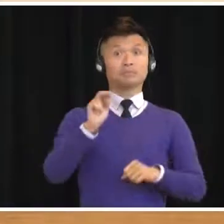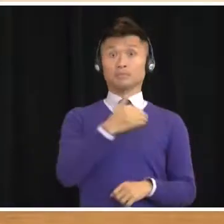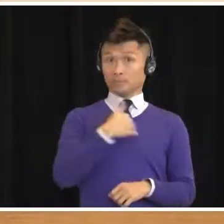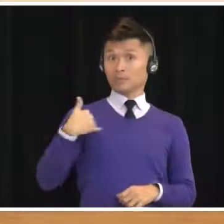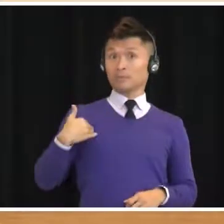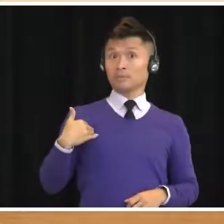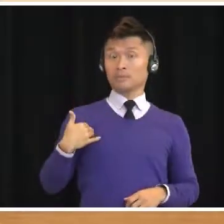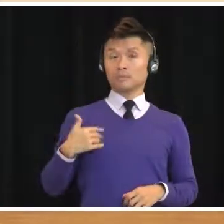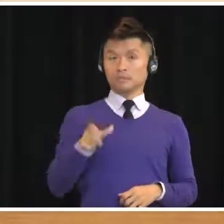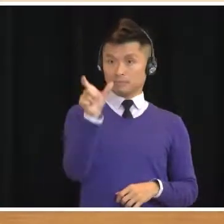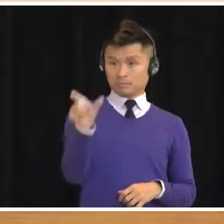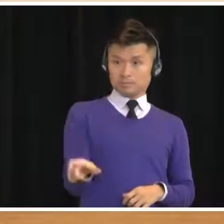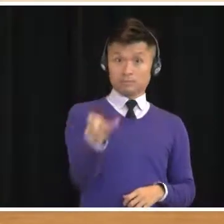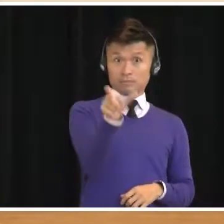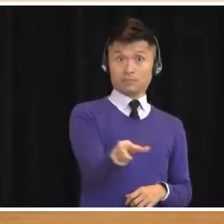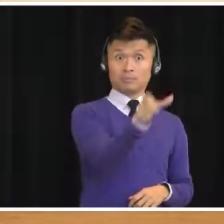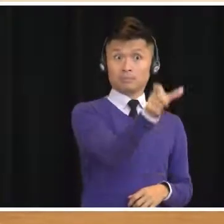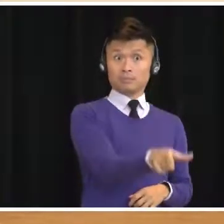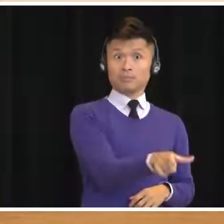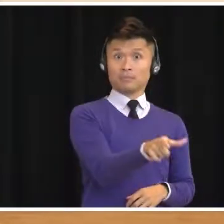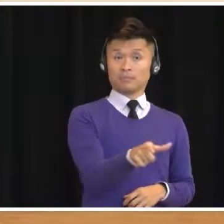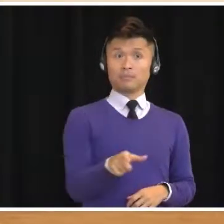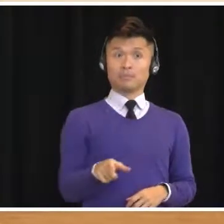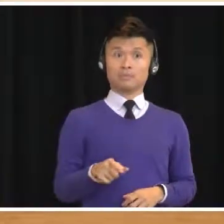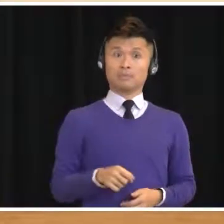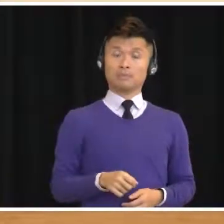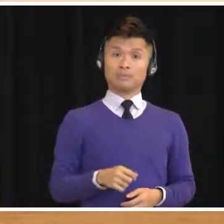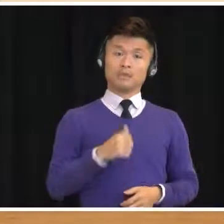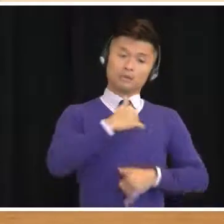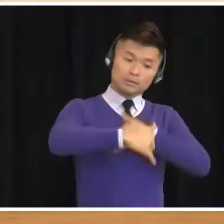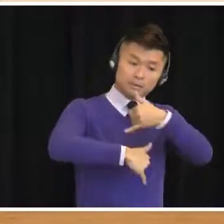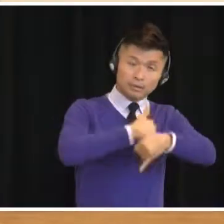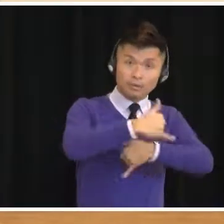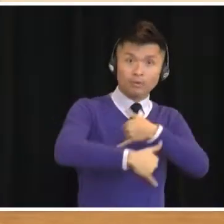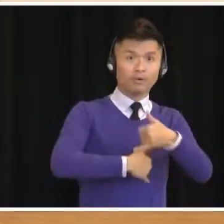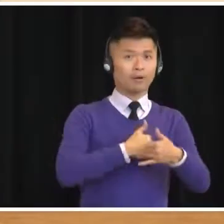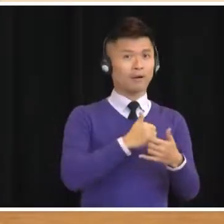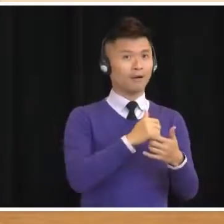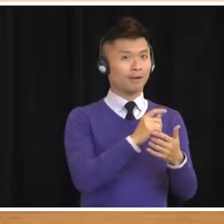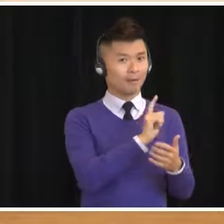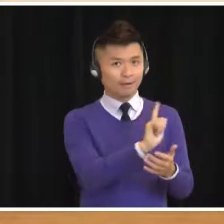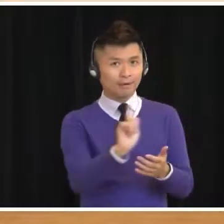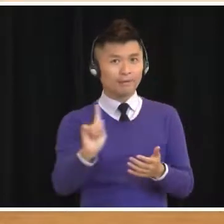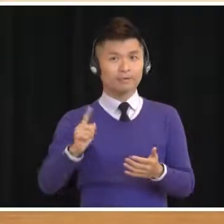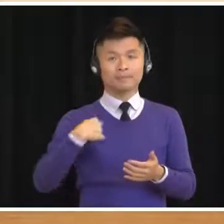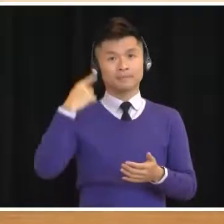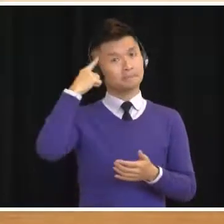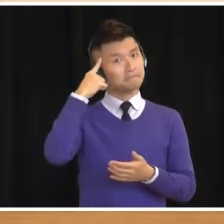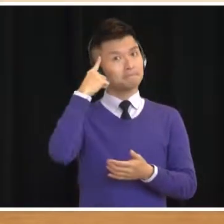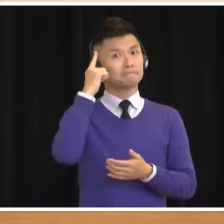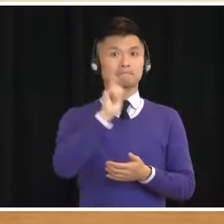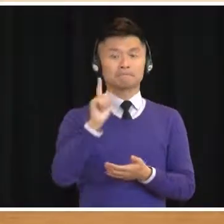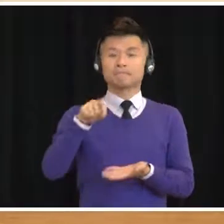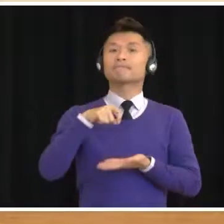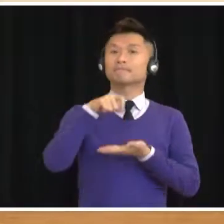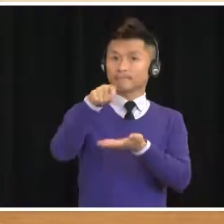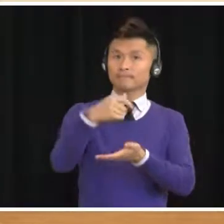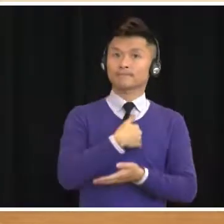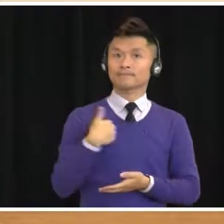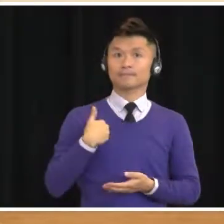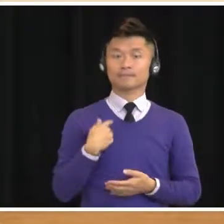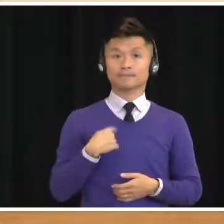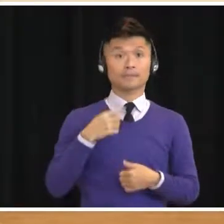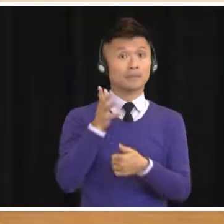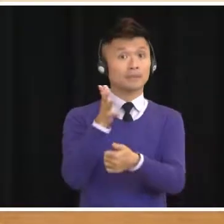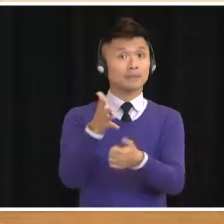also a training question, not on the convention generally, but very specifically in what Professor